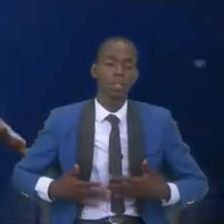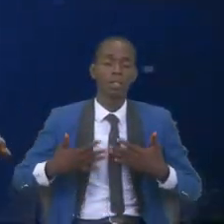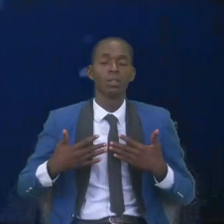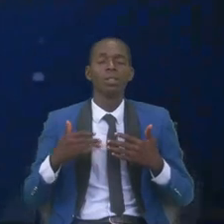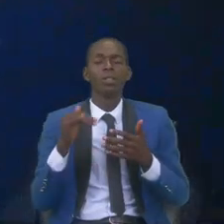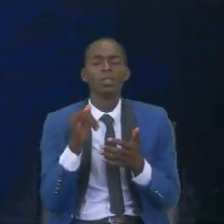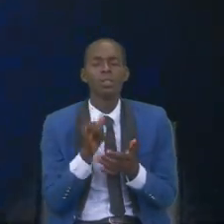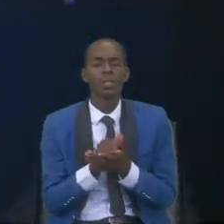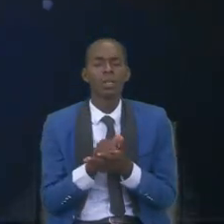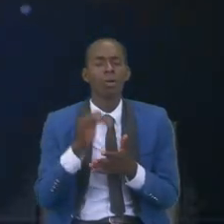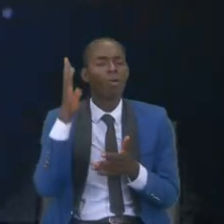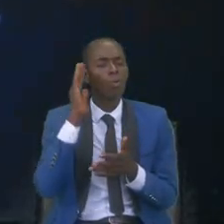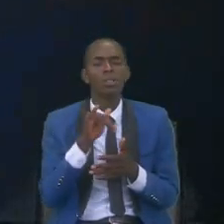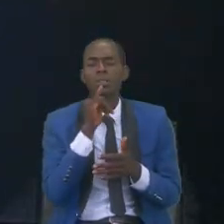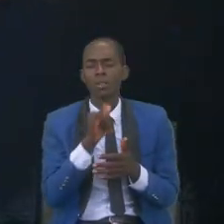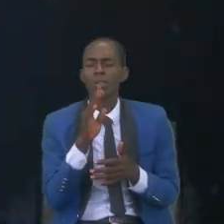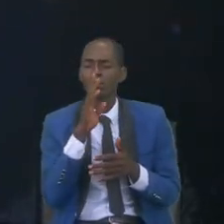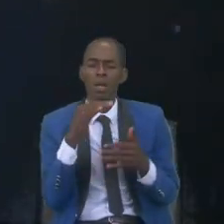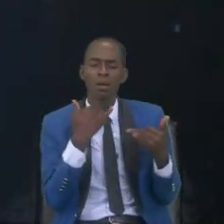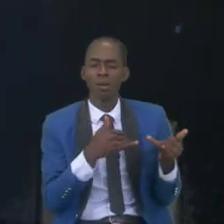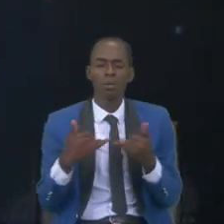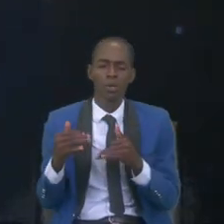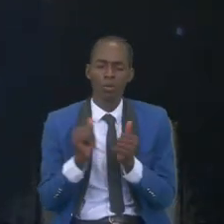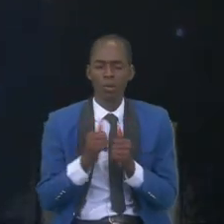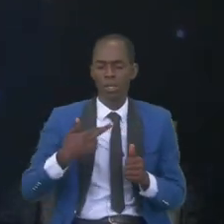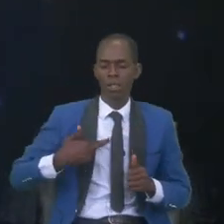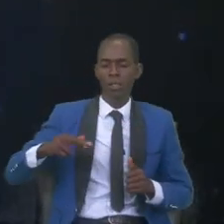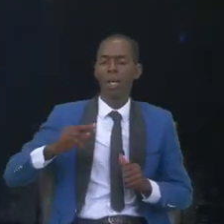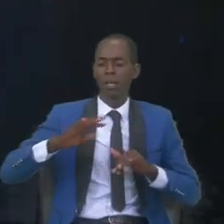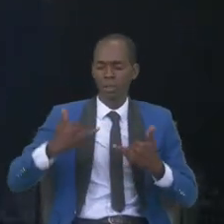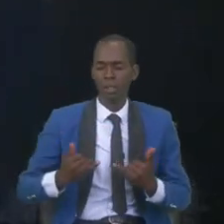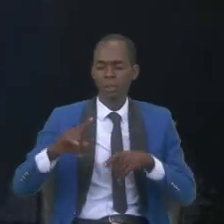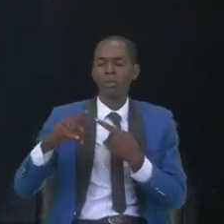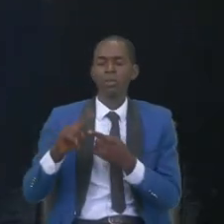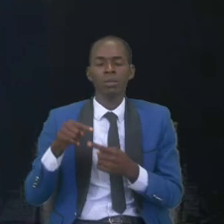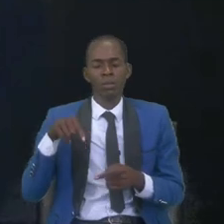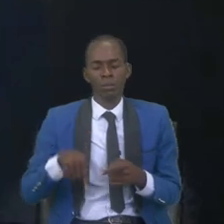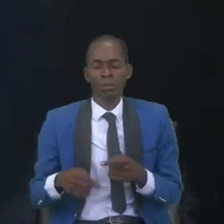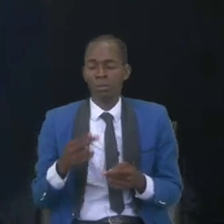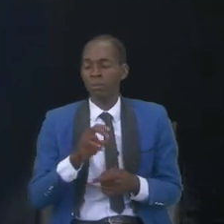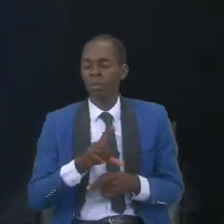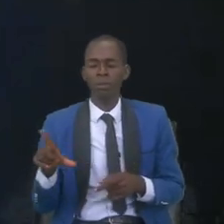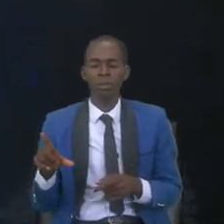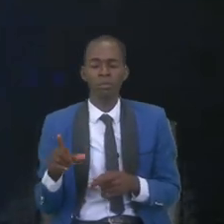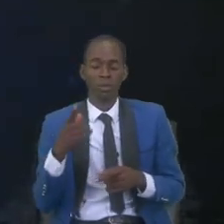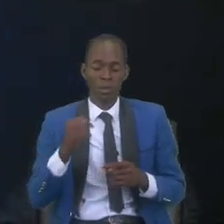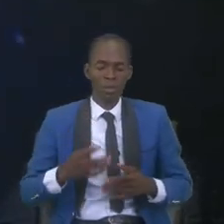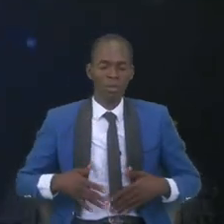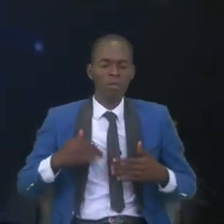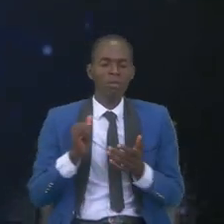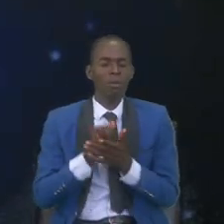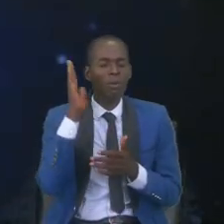play religion and then go to hell, the life that will not play